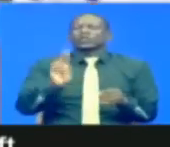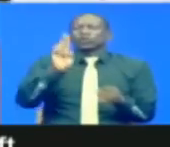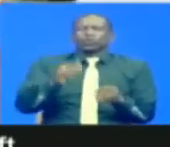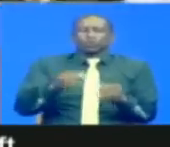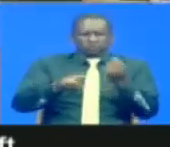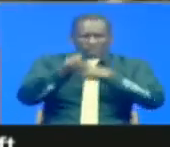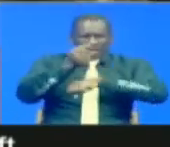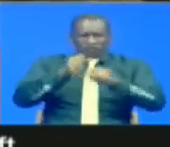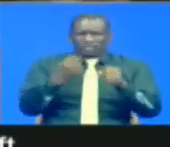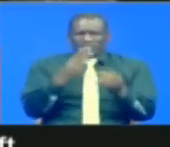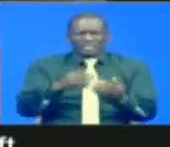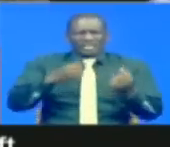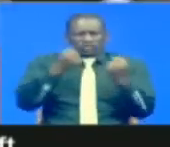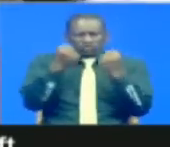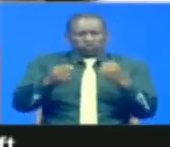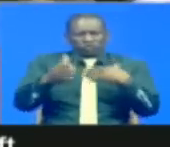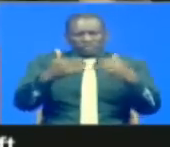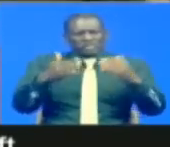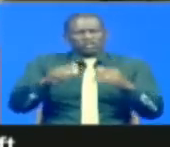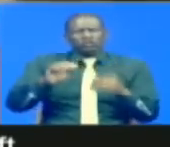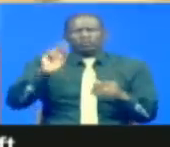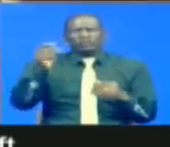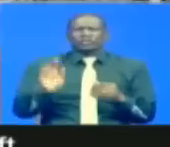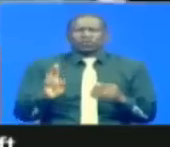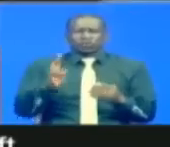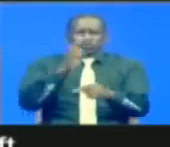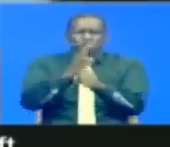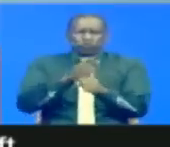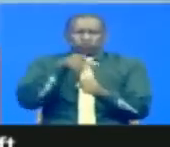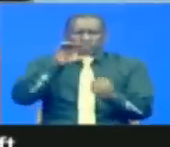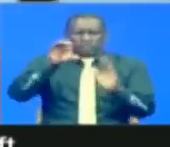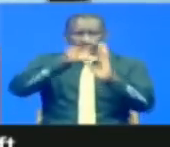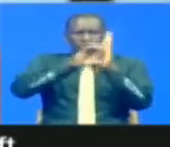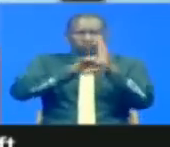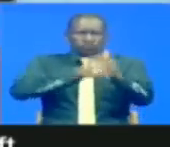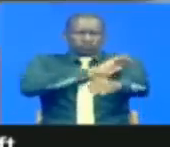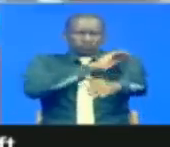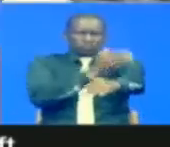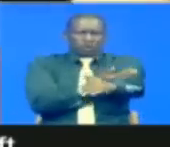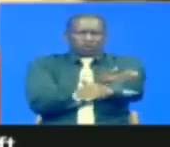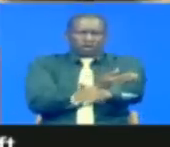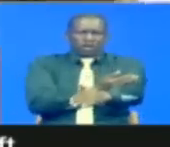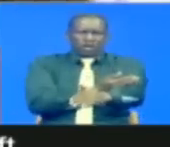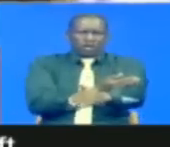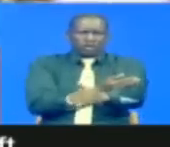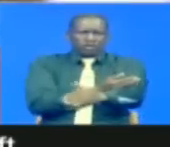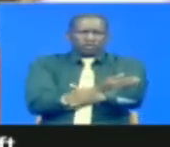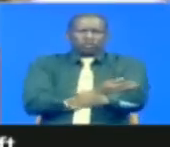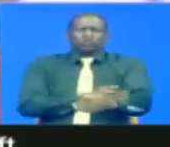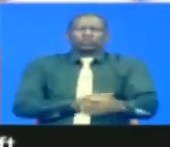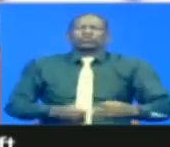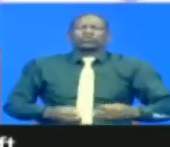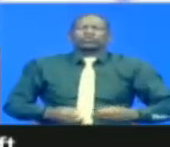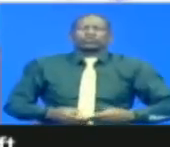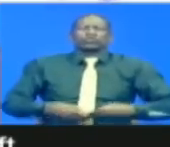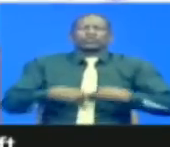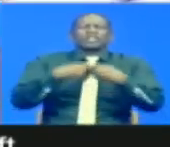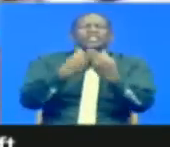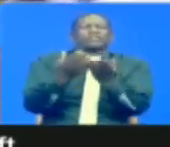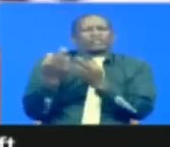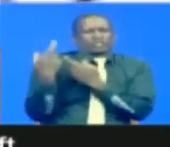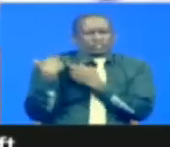as a strong sign of the president using his constitutional powers to firmly assert his role in steering